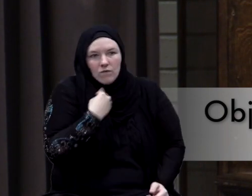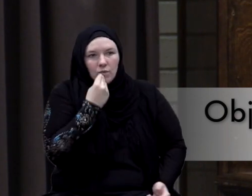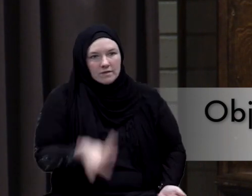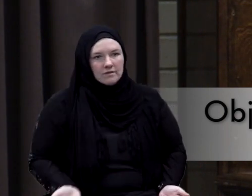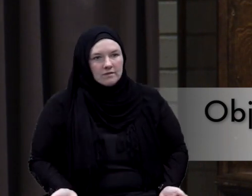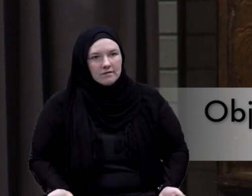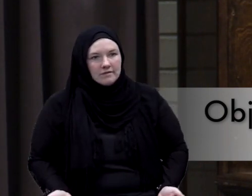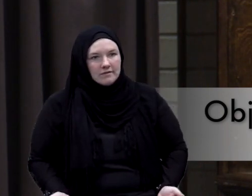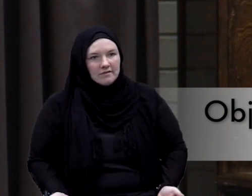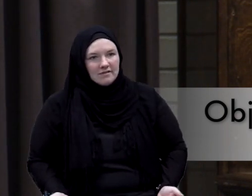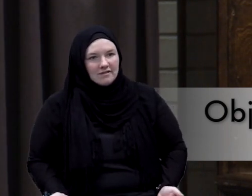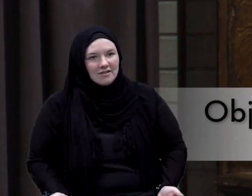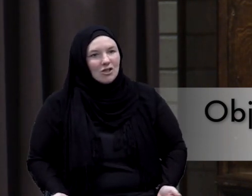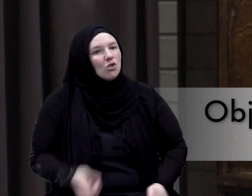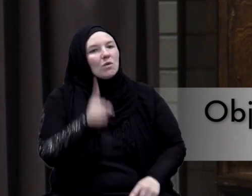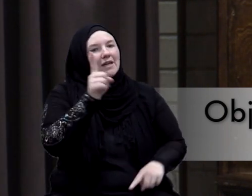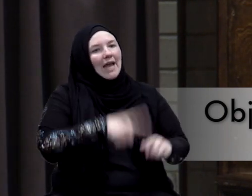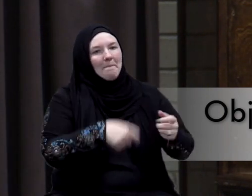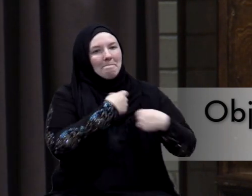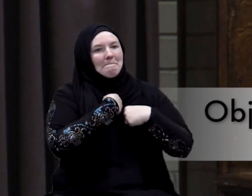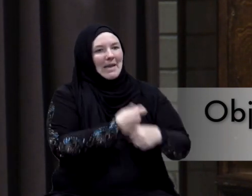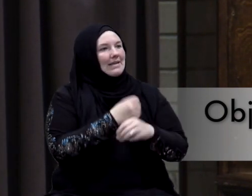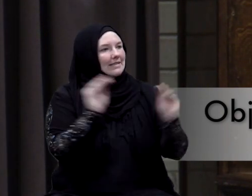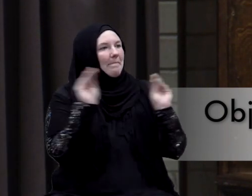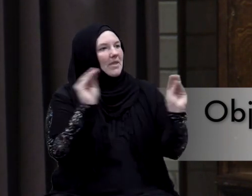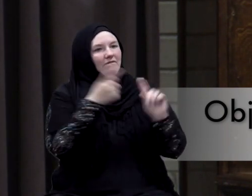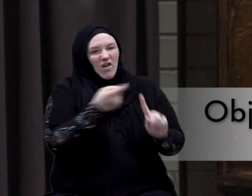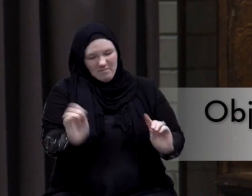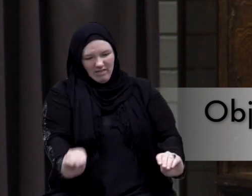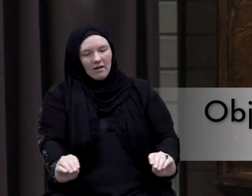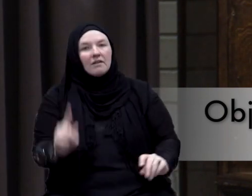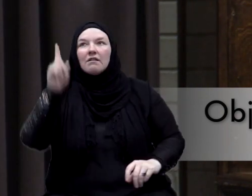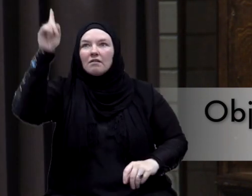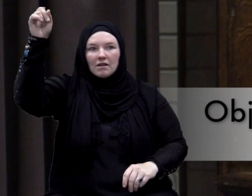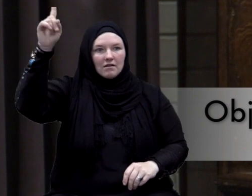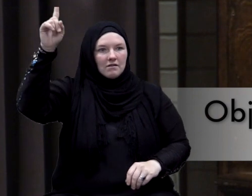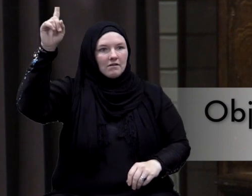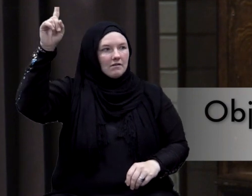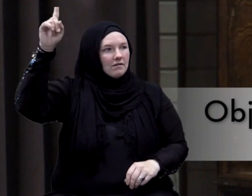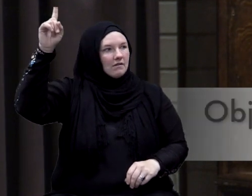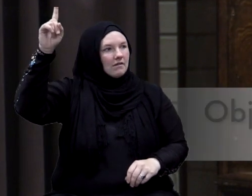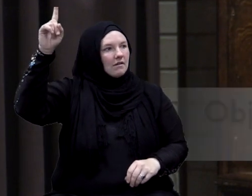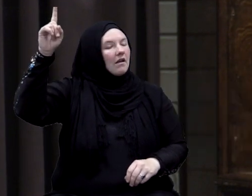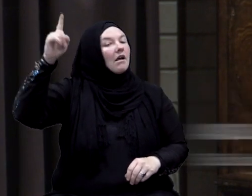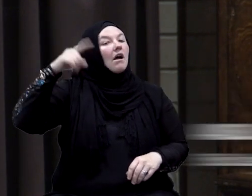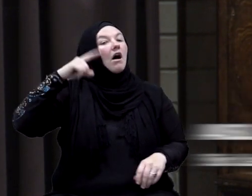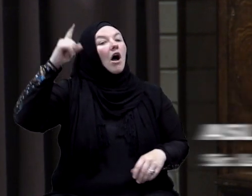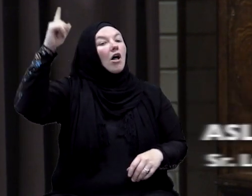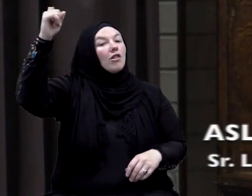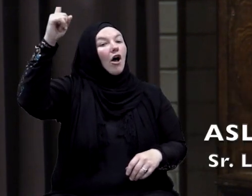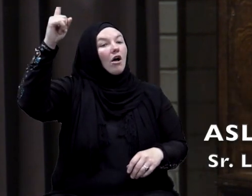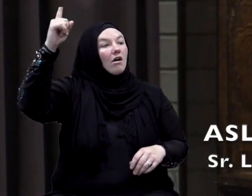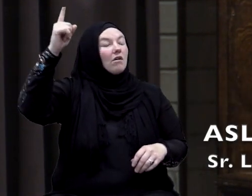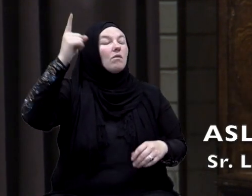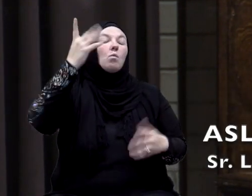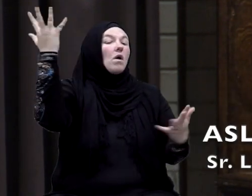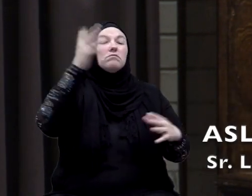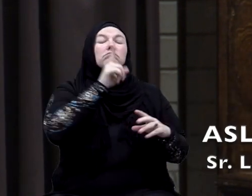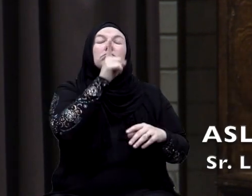And part of the mercy of Allah is that He hid our end minute from